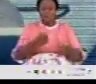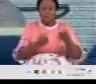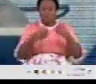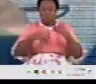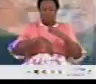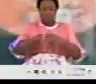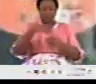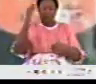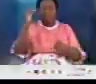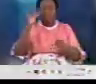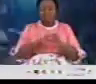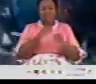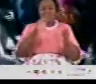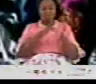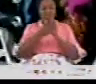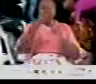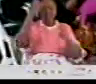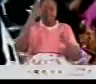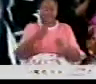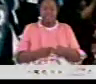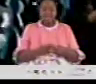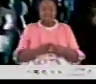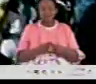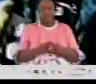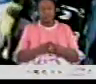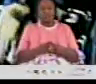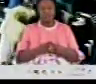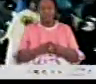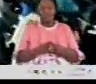in Jesus' name.